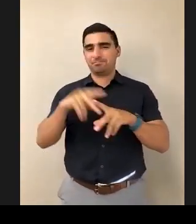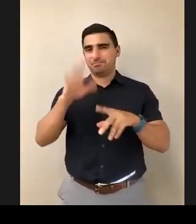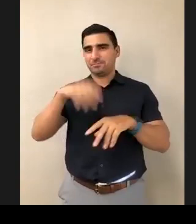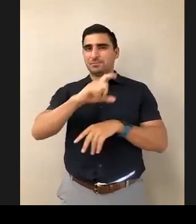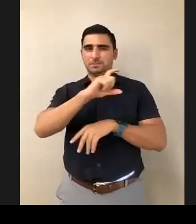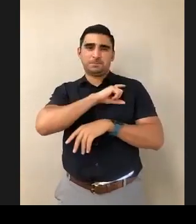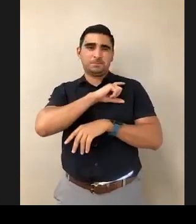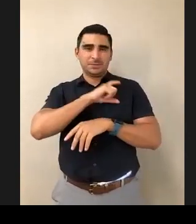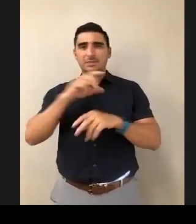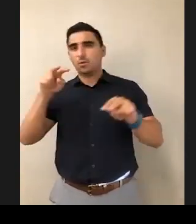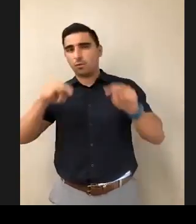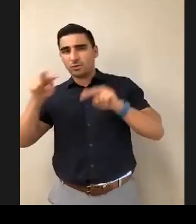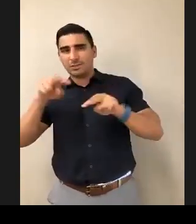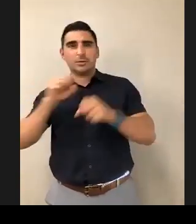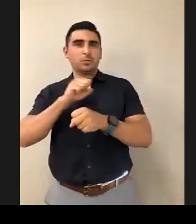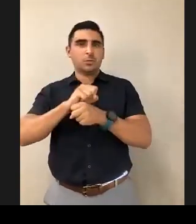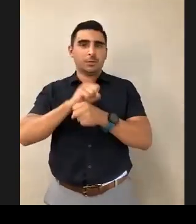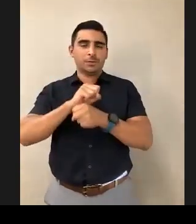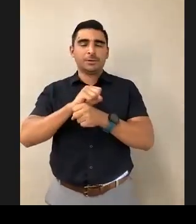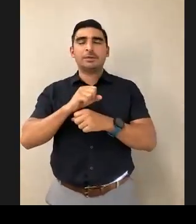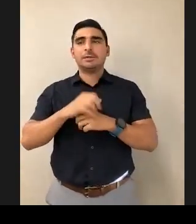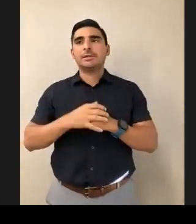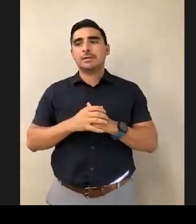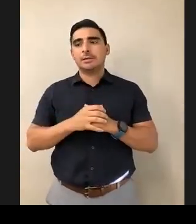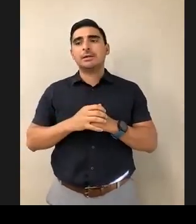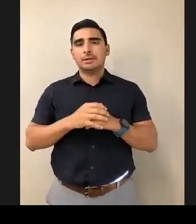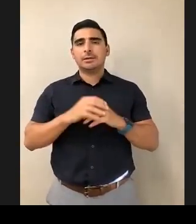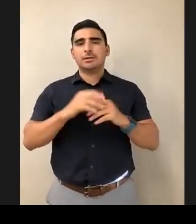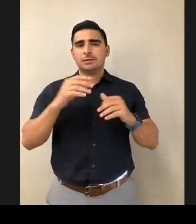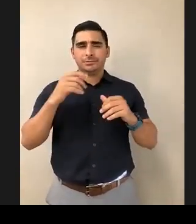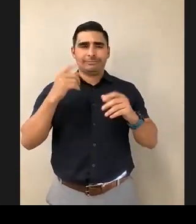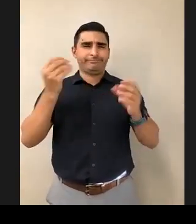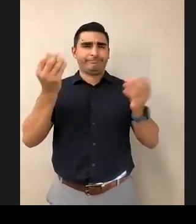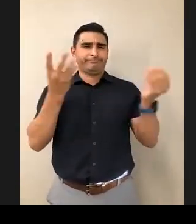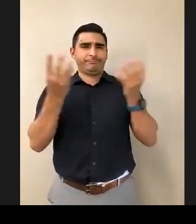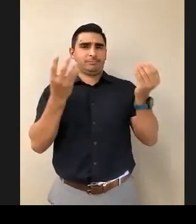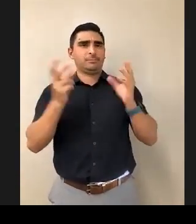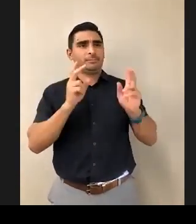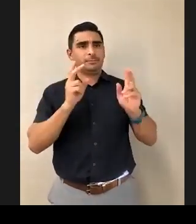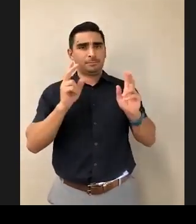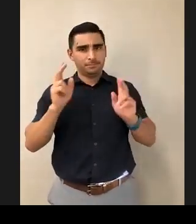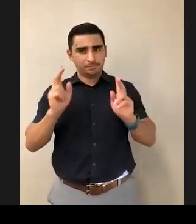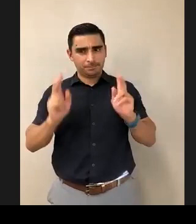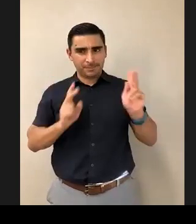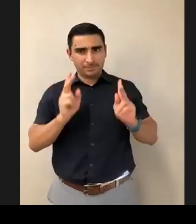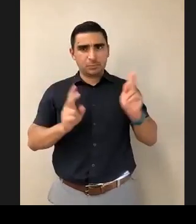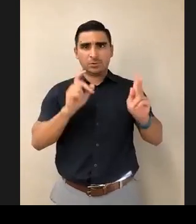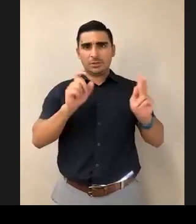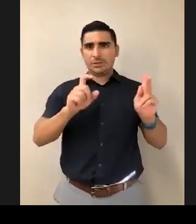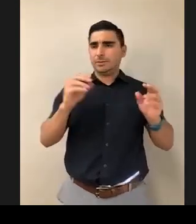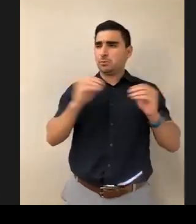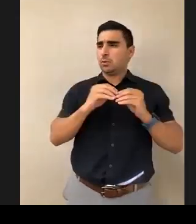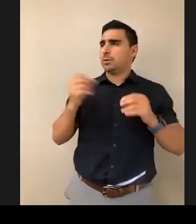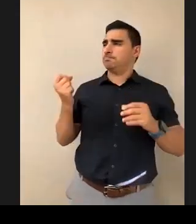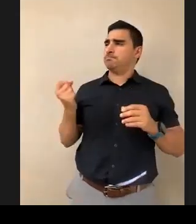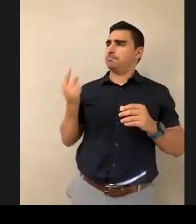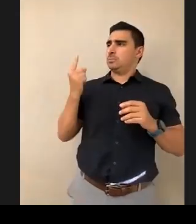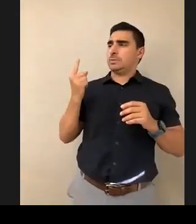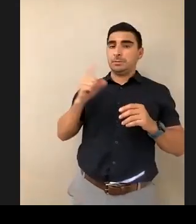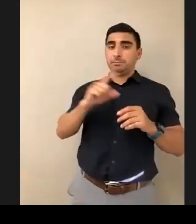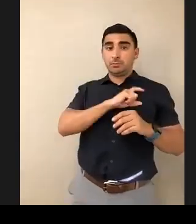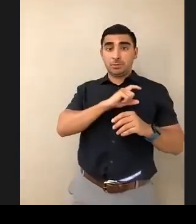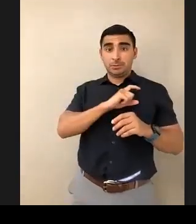that the community really need to empathize more with the police. How do you change the minds of a police force to better empathize